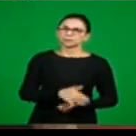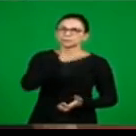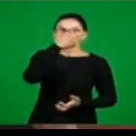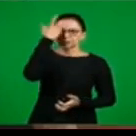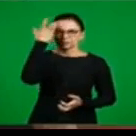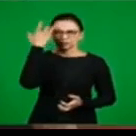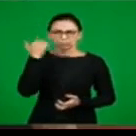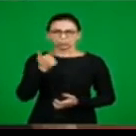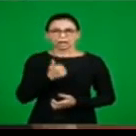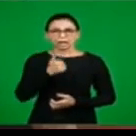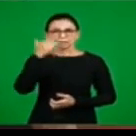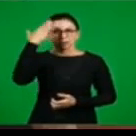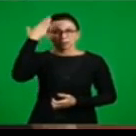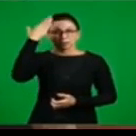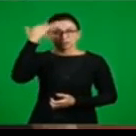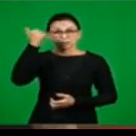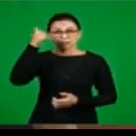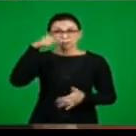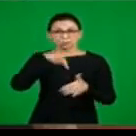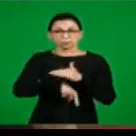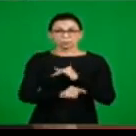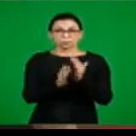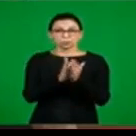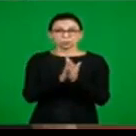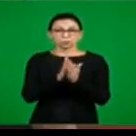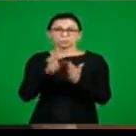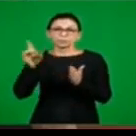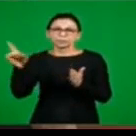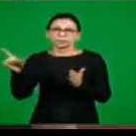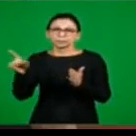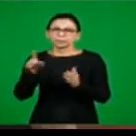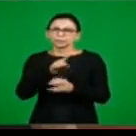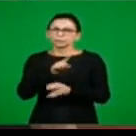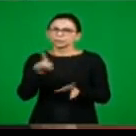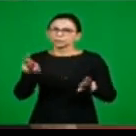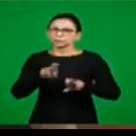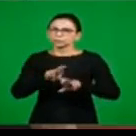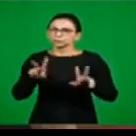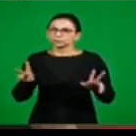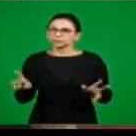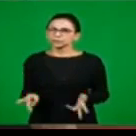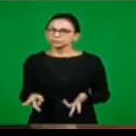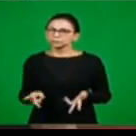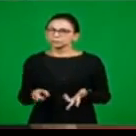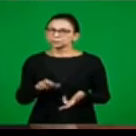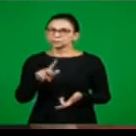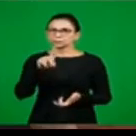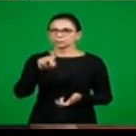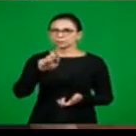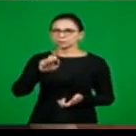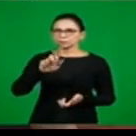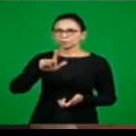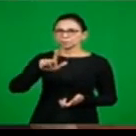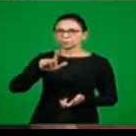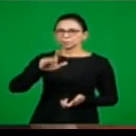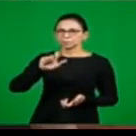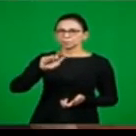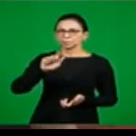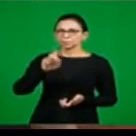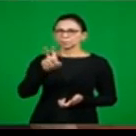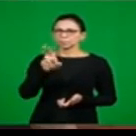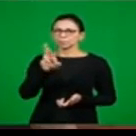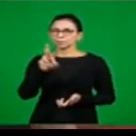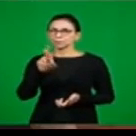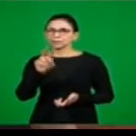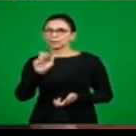We're going to make a competition with the ones who know more Bible. That's not what I'm talking about. You don't need to memorize the Bible. This word is